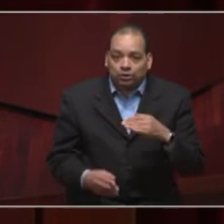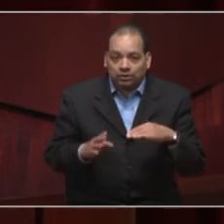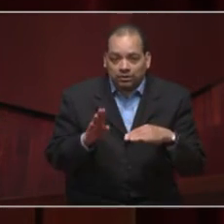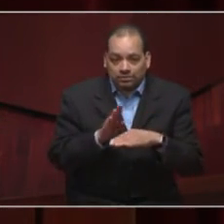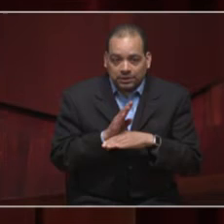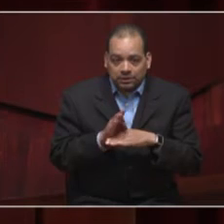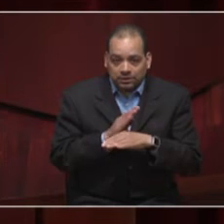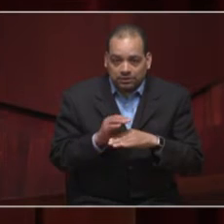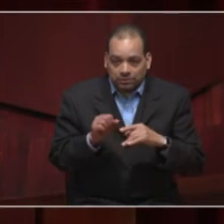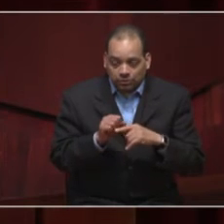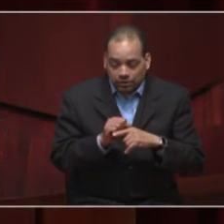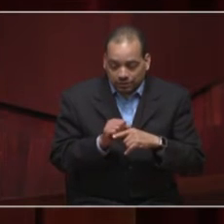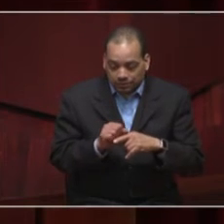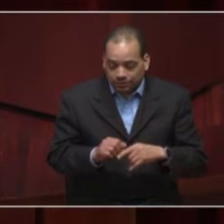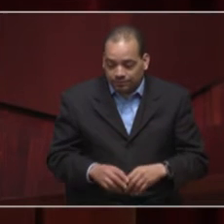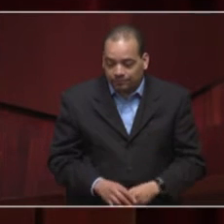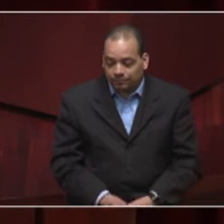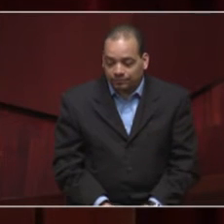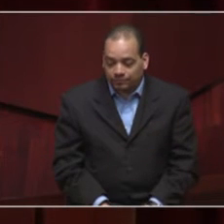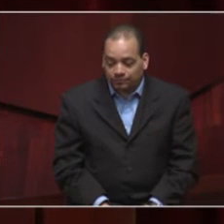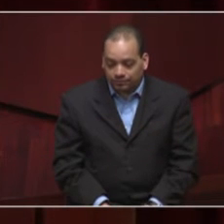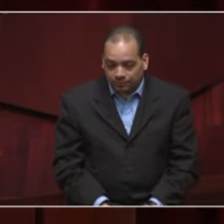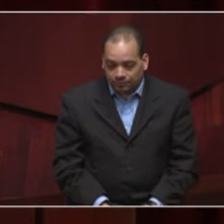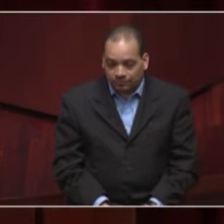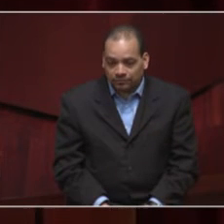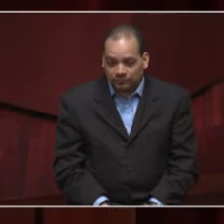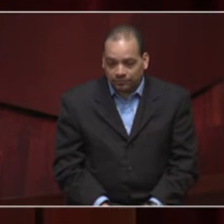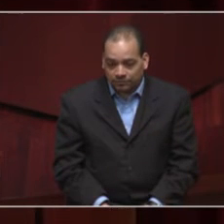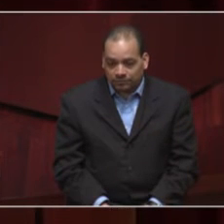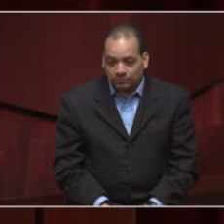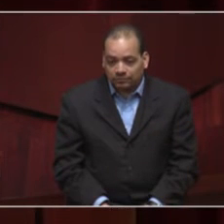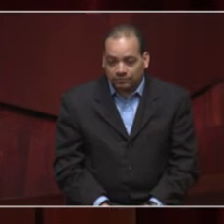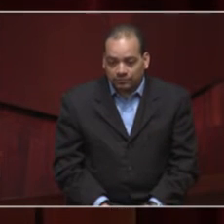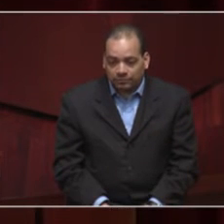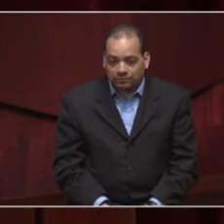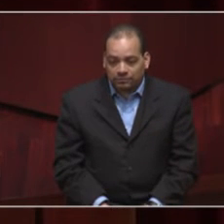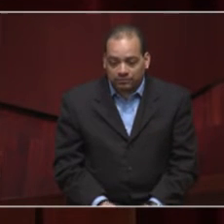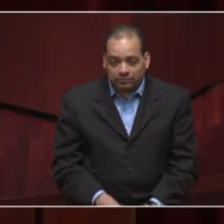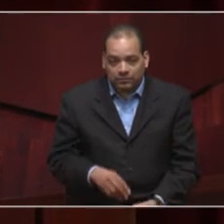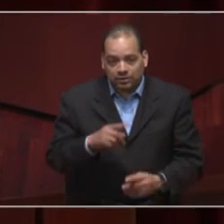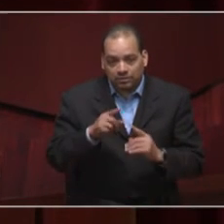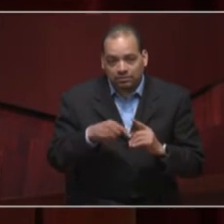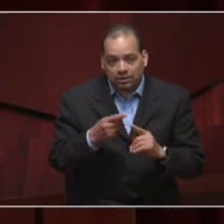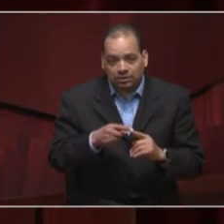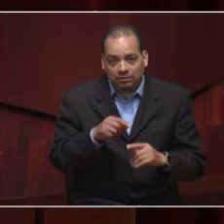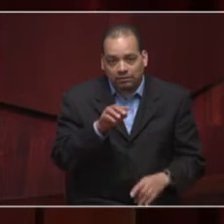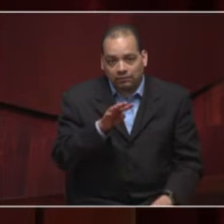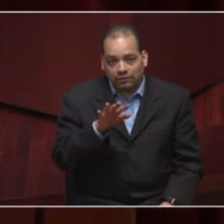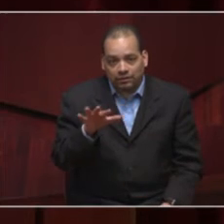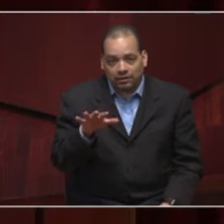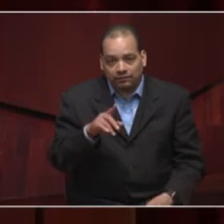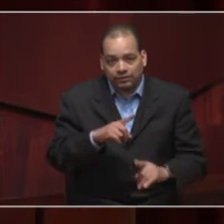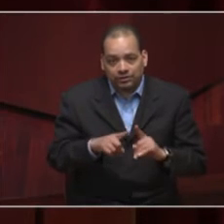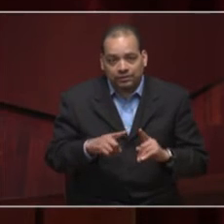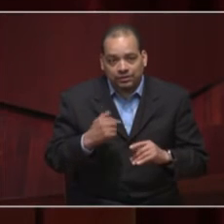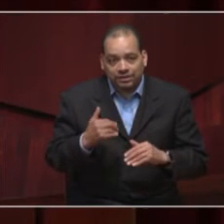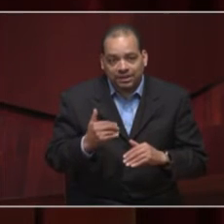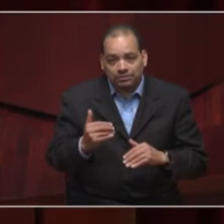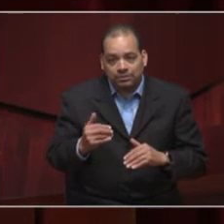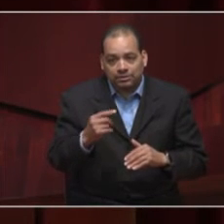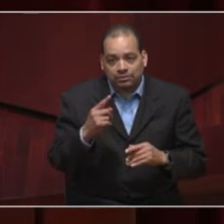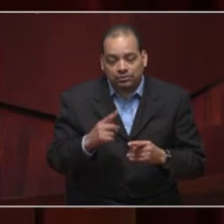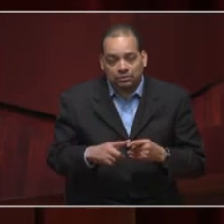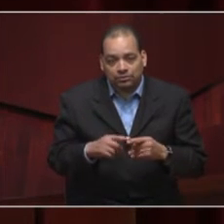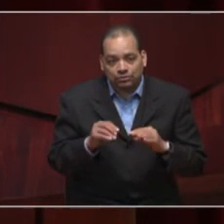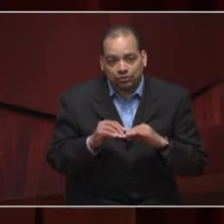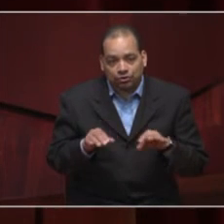is because it takes approximately 45 steps to generate ATR in the system. To